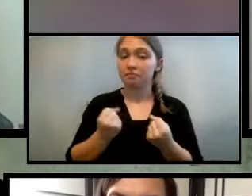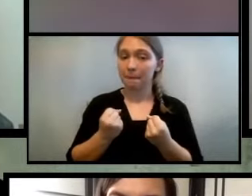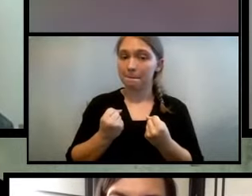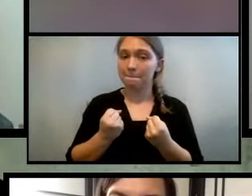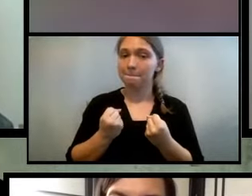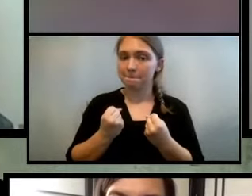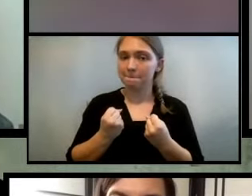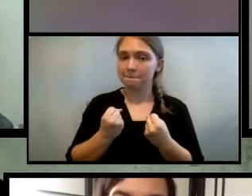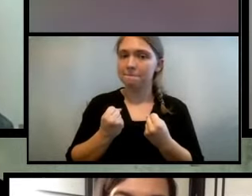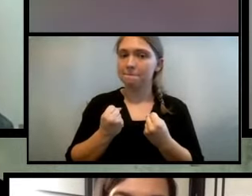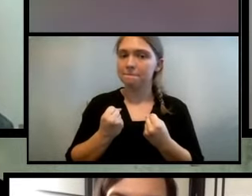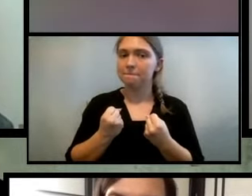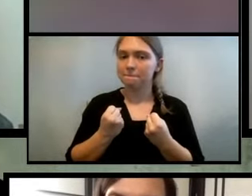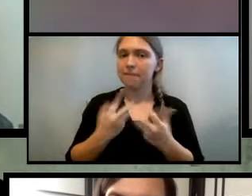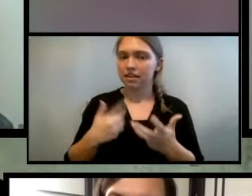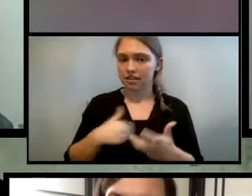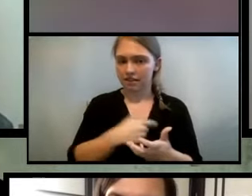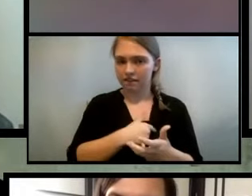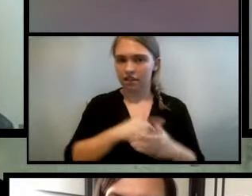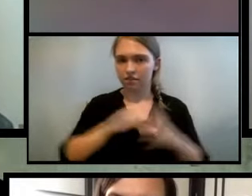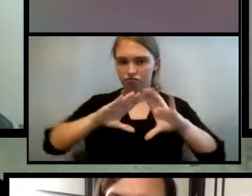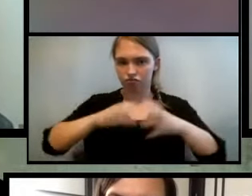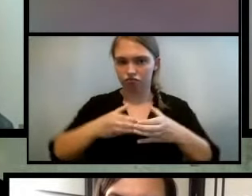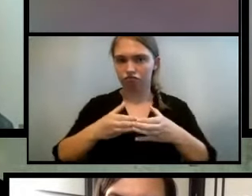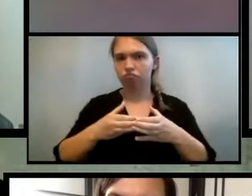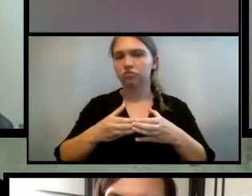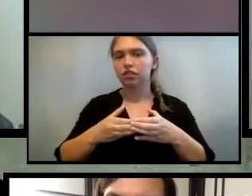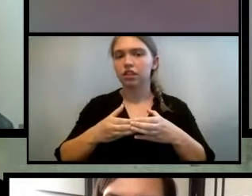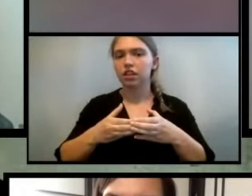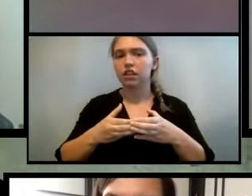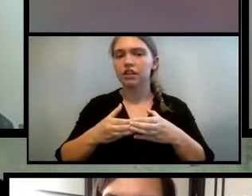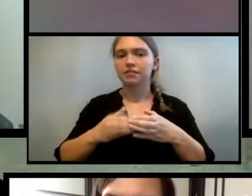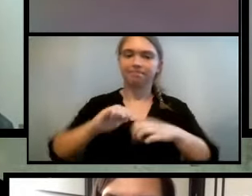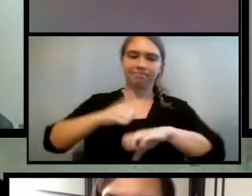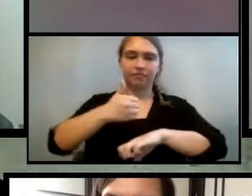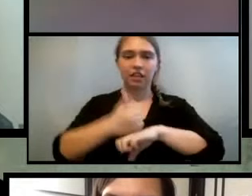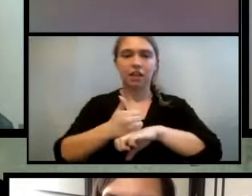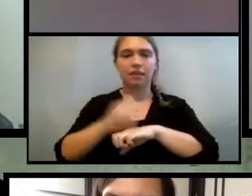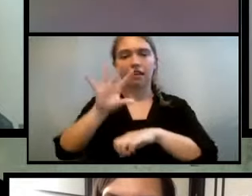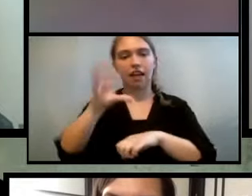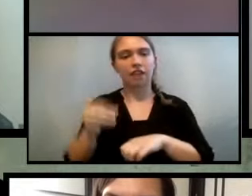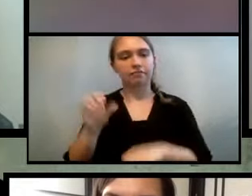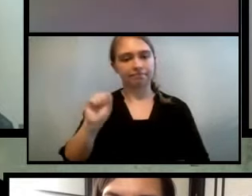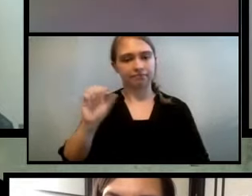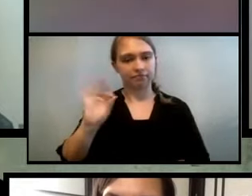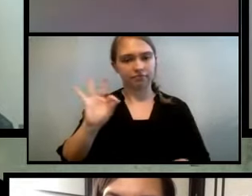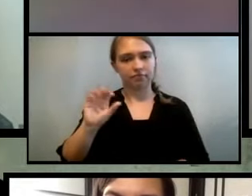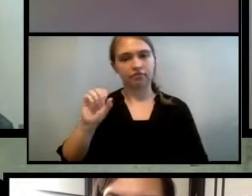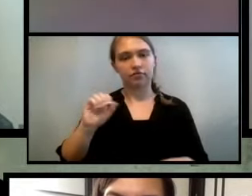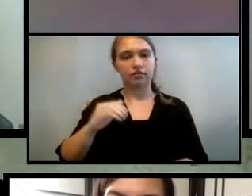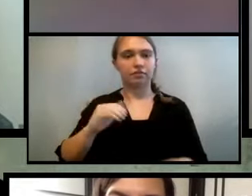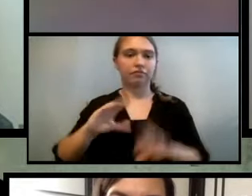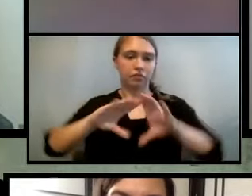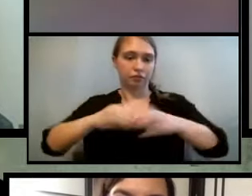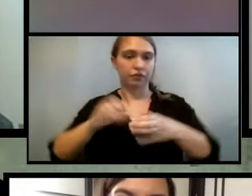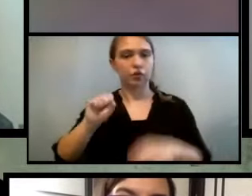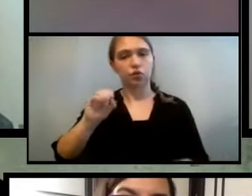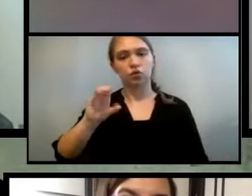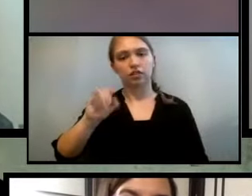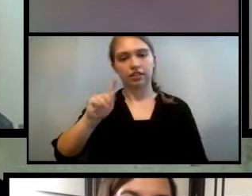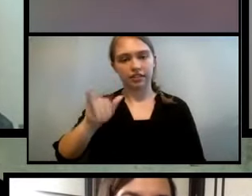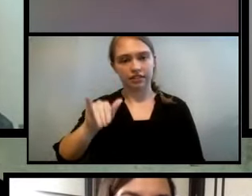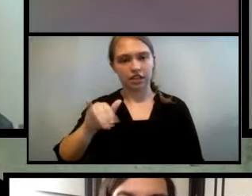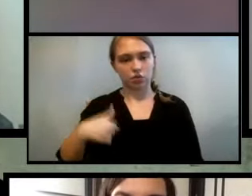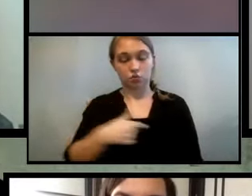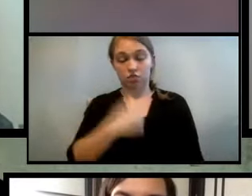to create the African Speculative Fiction Society about 2 or 3 years ago was that we recognized that there was still a